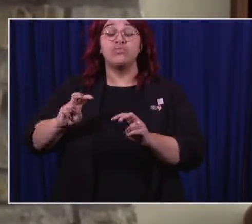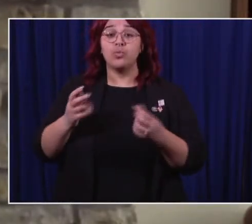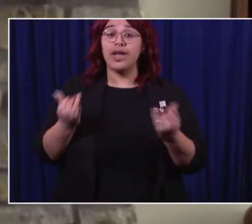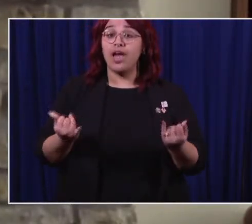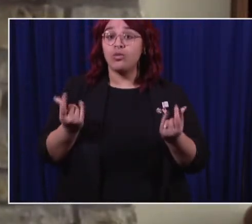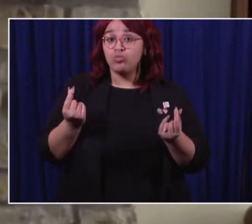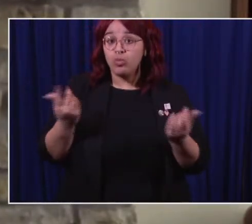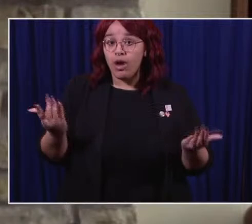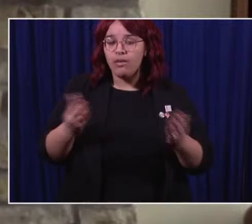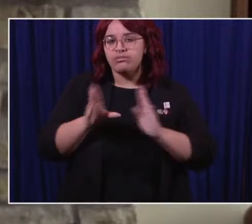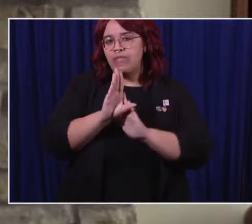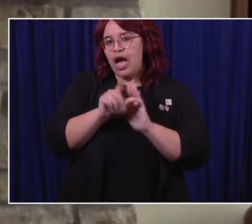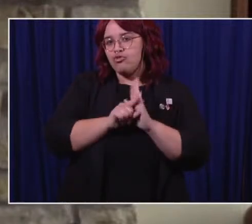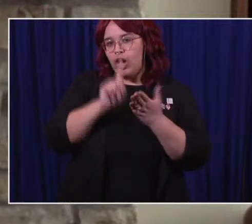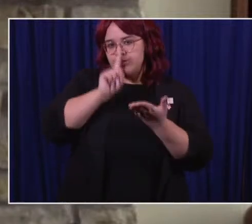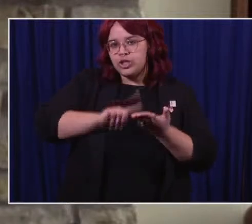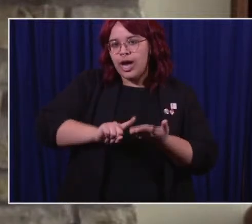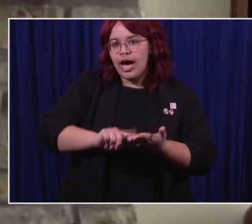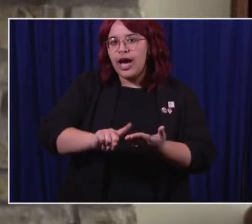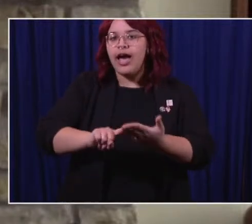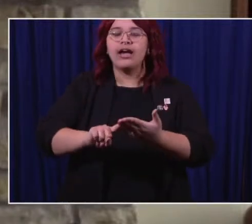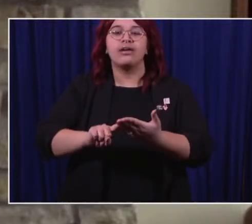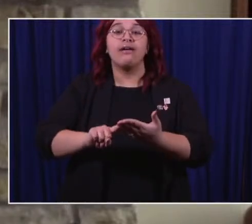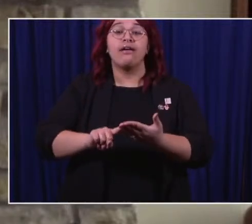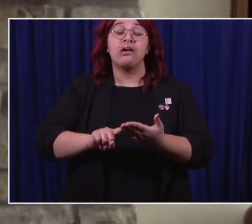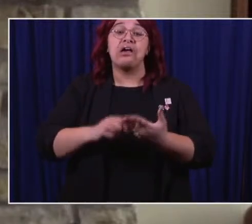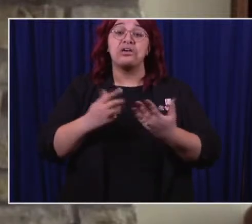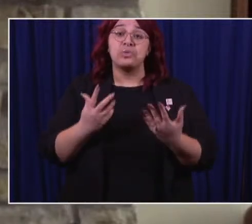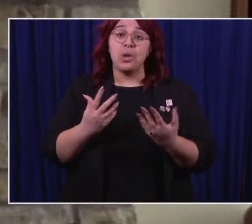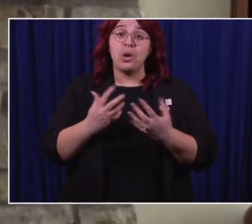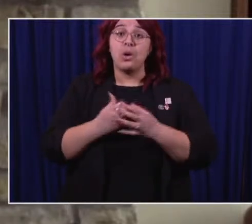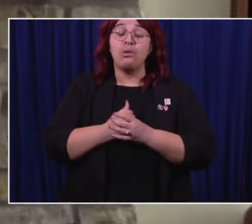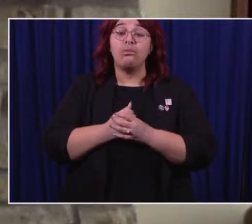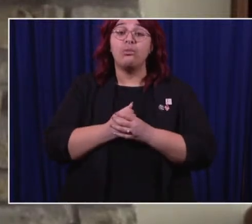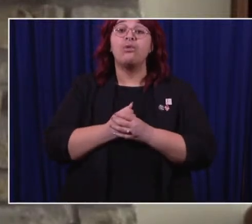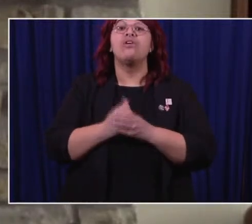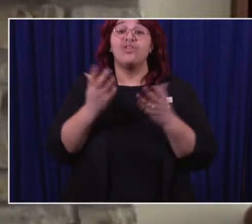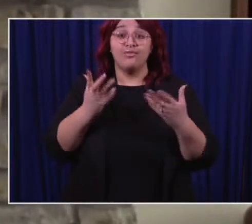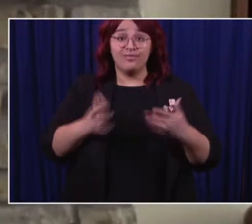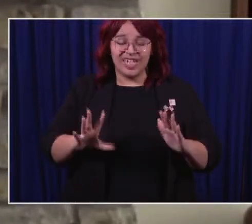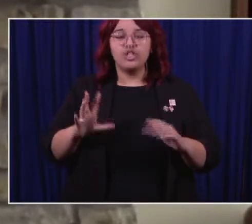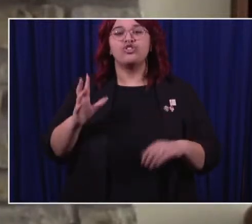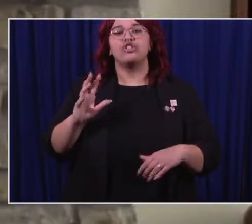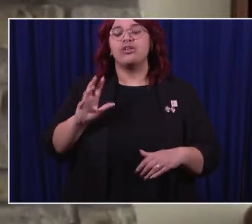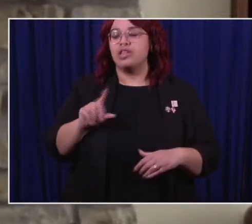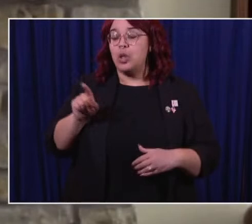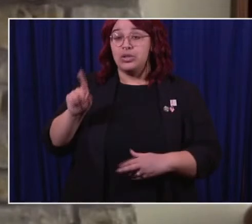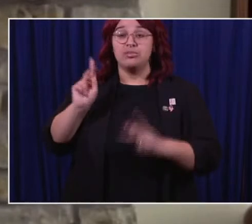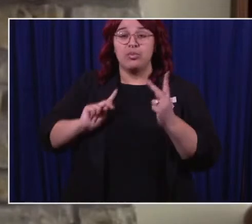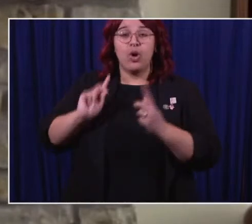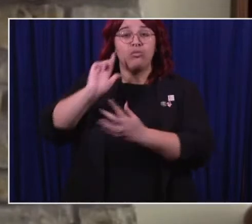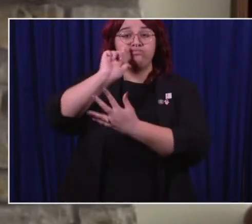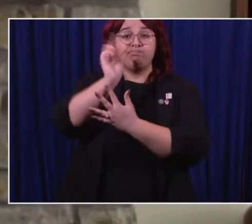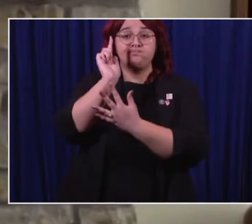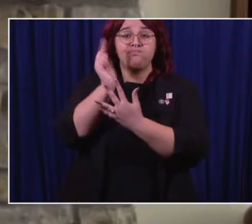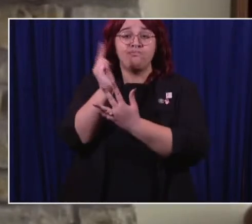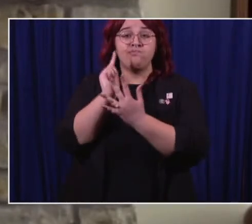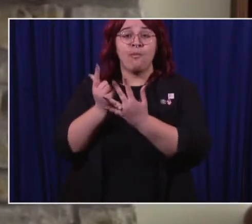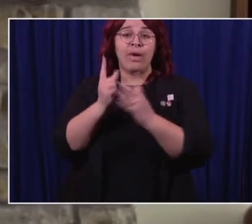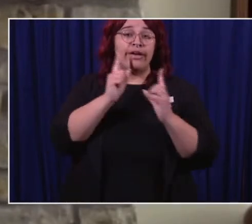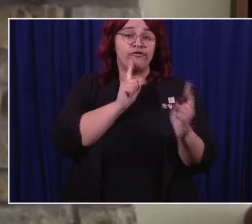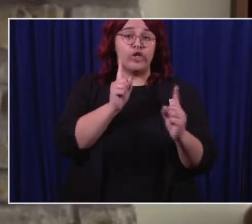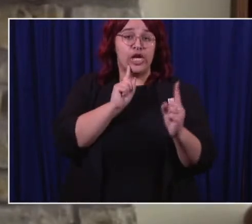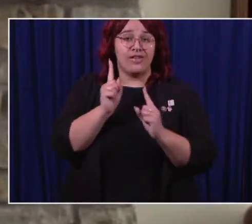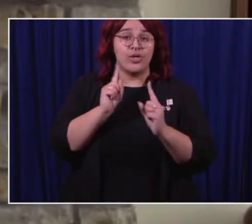checking in general, and we'll be interviewing those candidates. So that's kind of the process. We want obviously